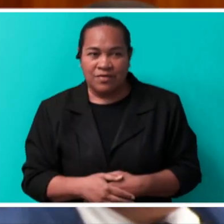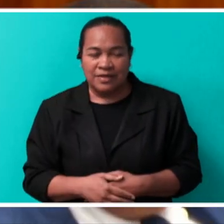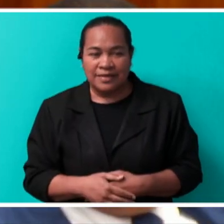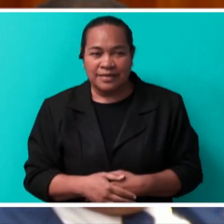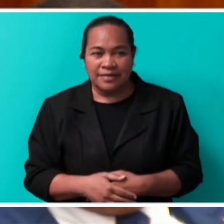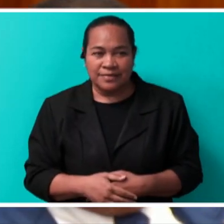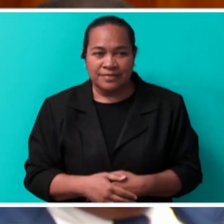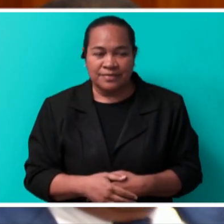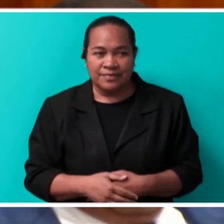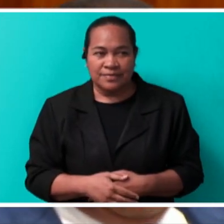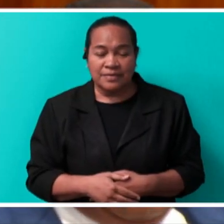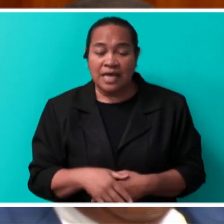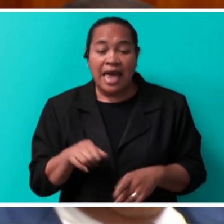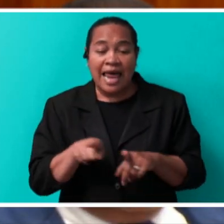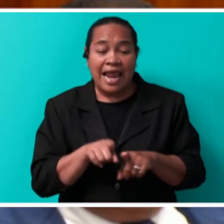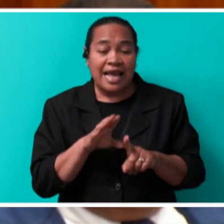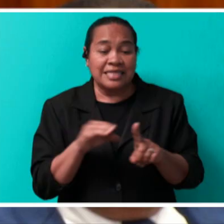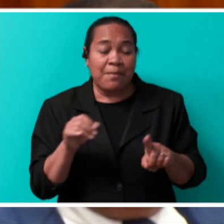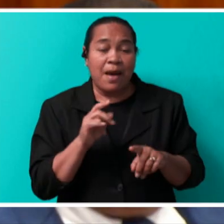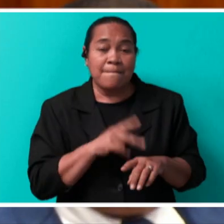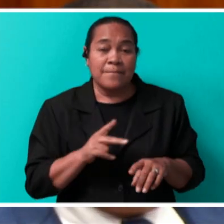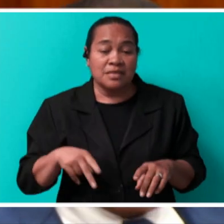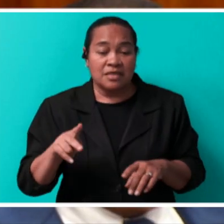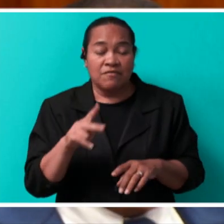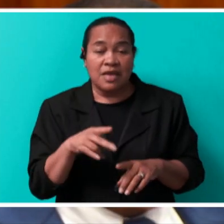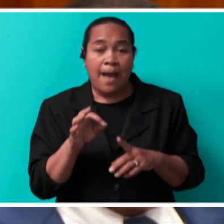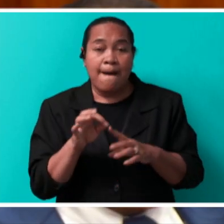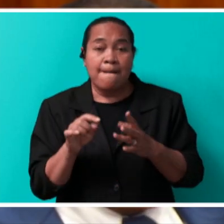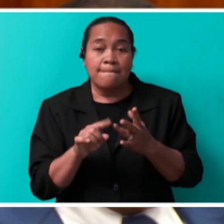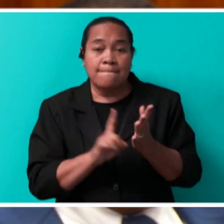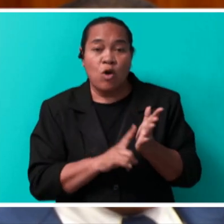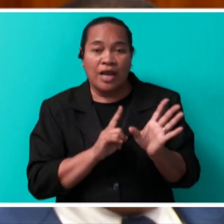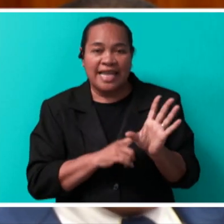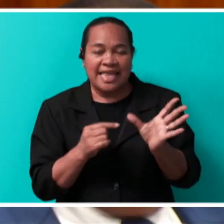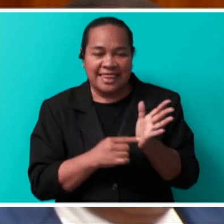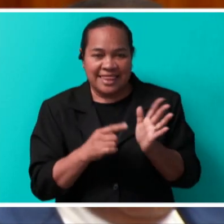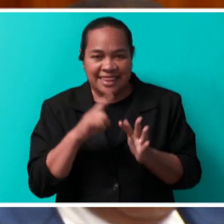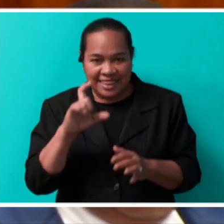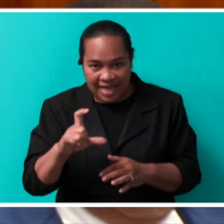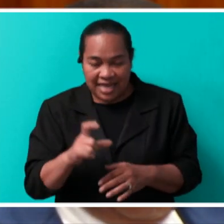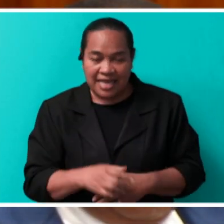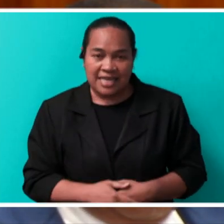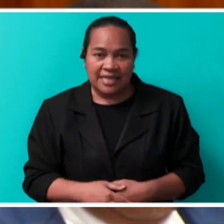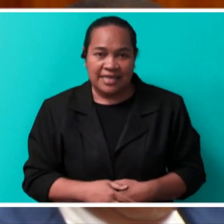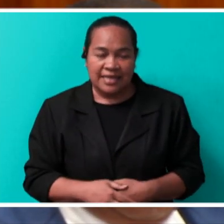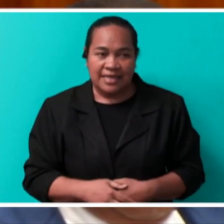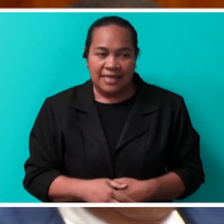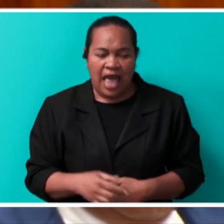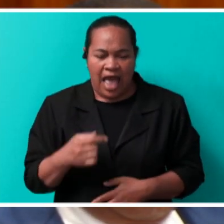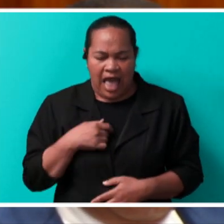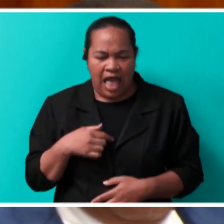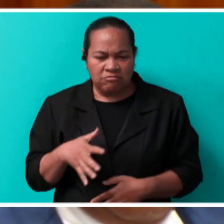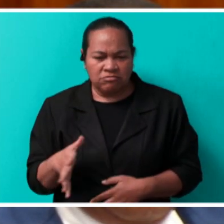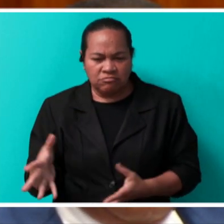one on Pacific Polytech, Honourable Speaker, sir. I just